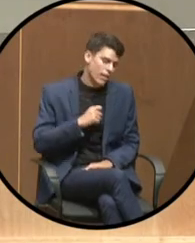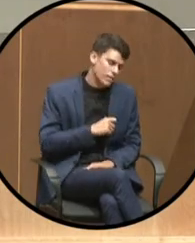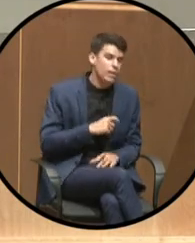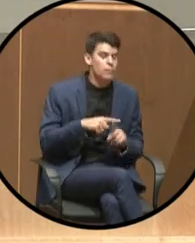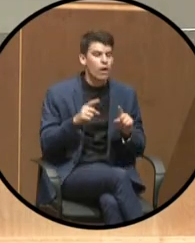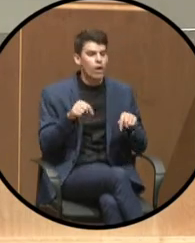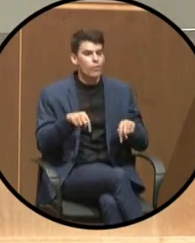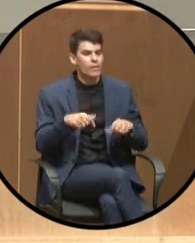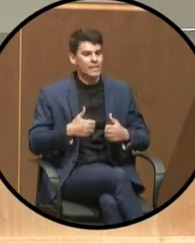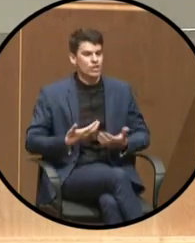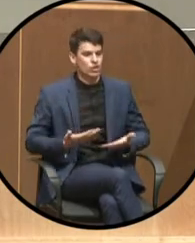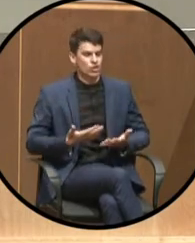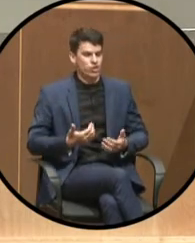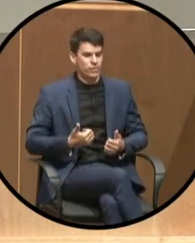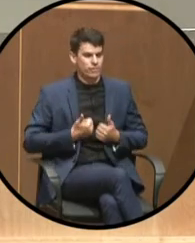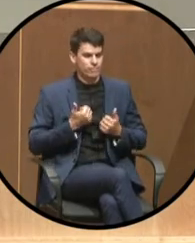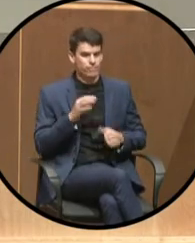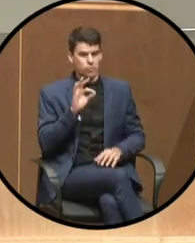in Florida.